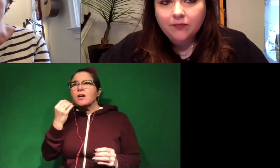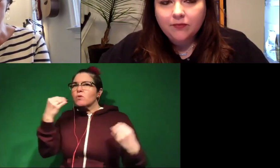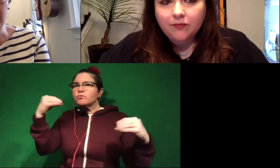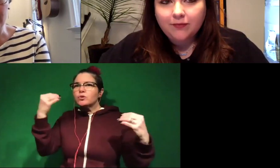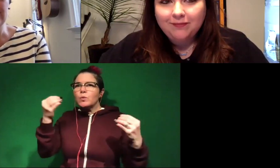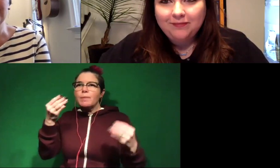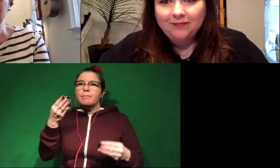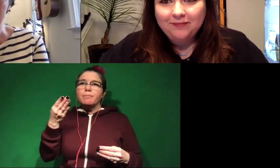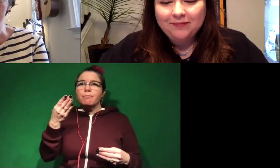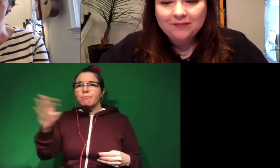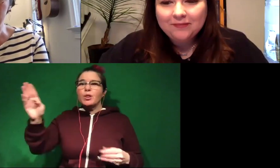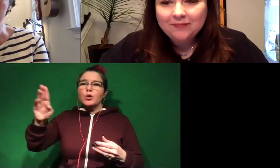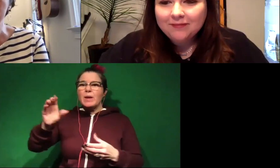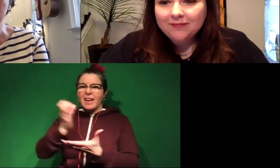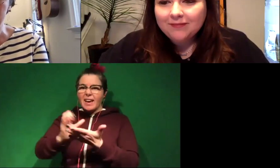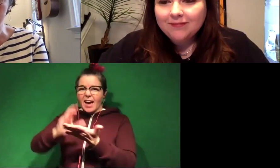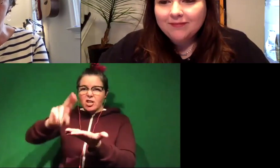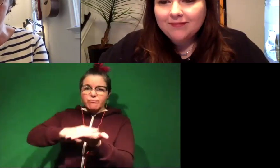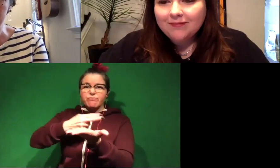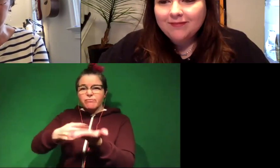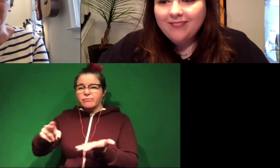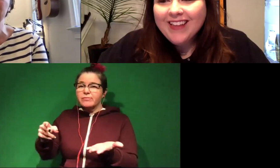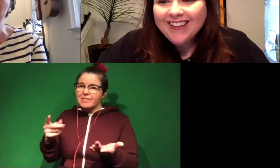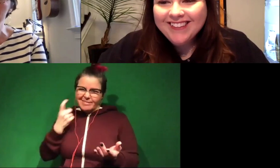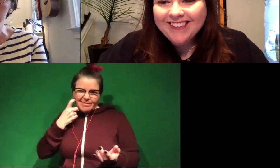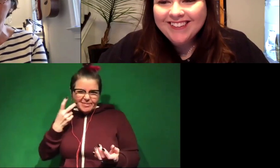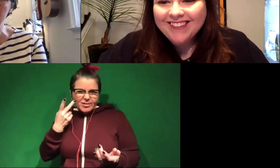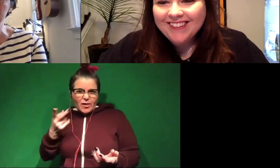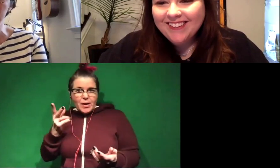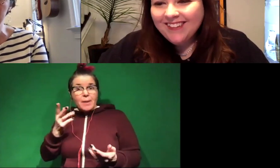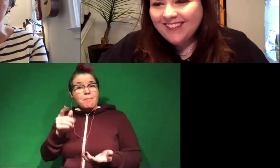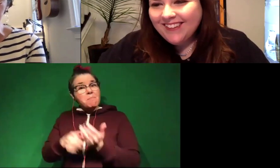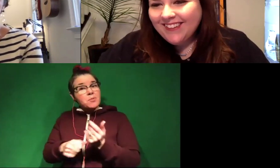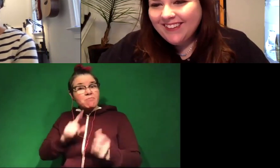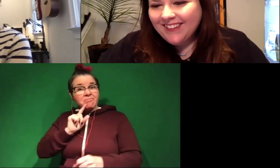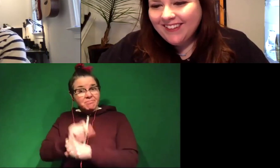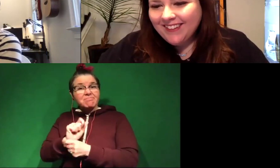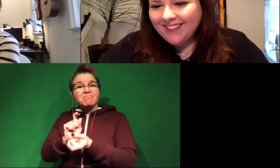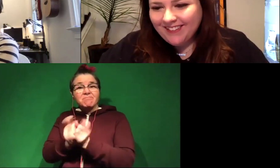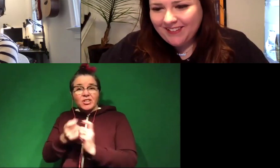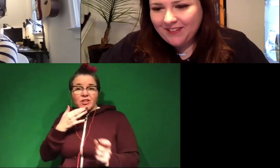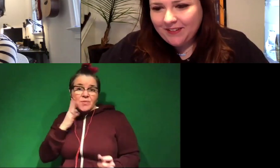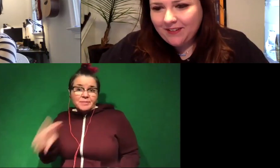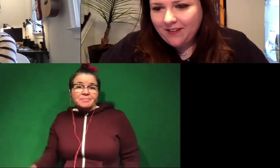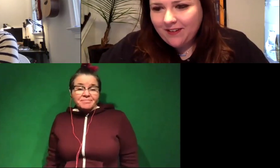blue frosting, that was something I saw very recently. Your poop will definitely be a different color.